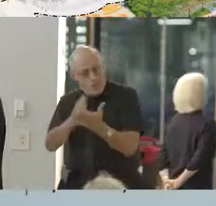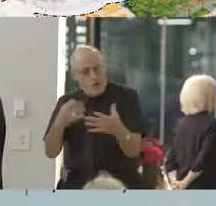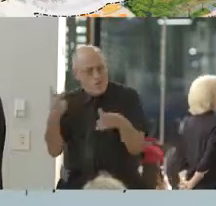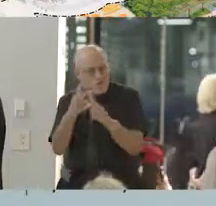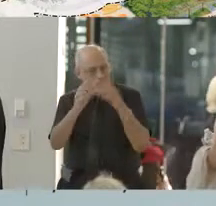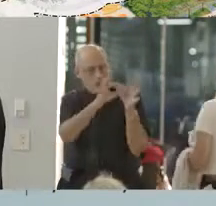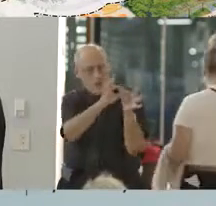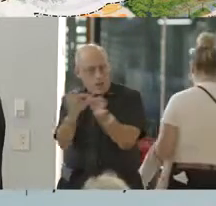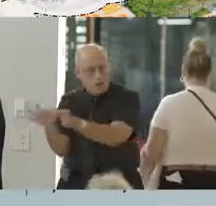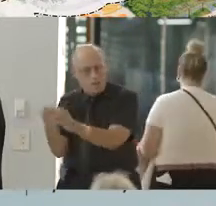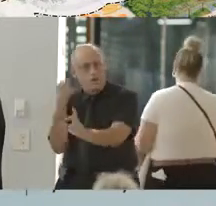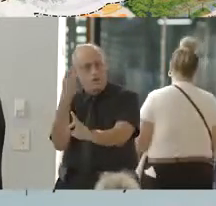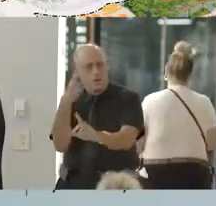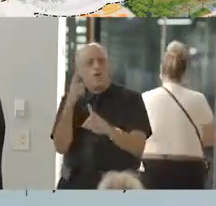alignment.